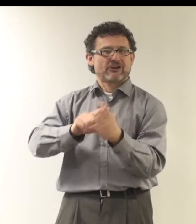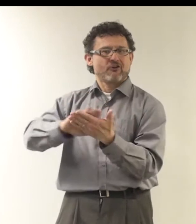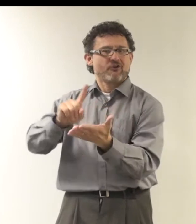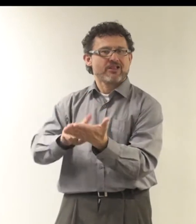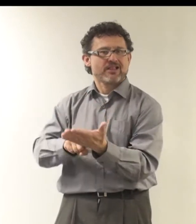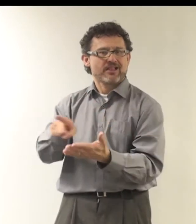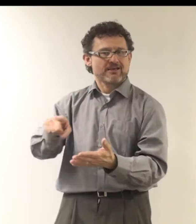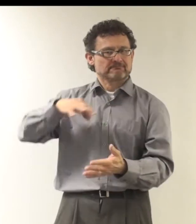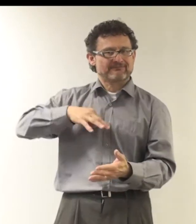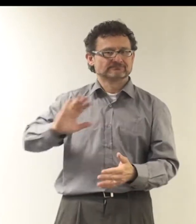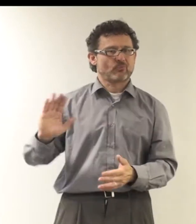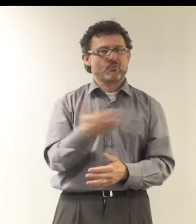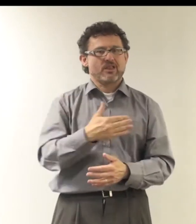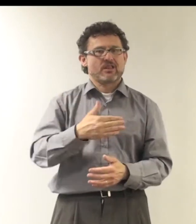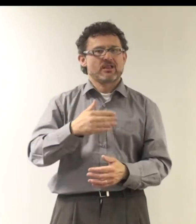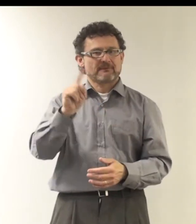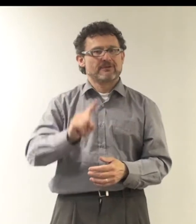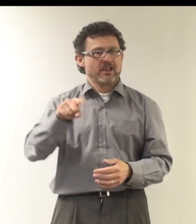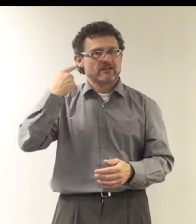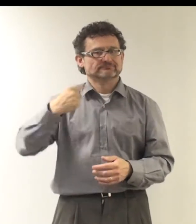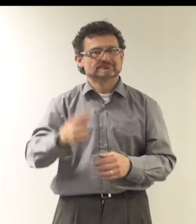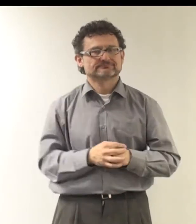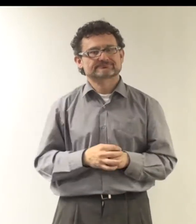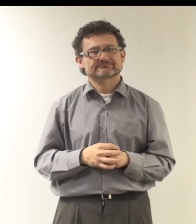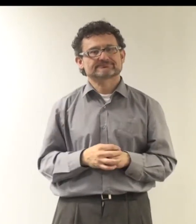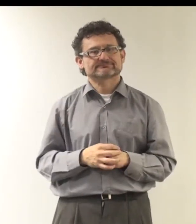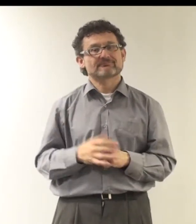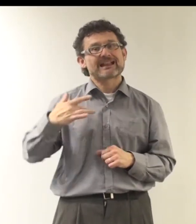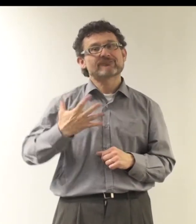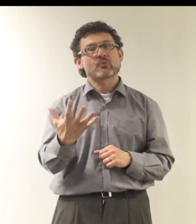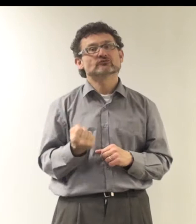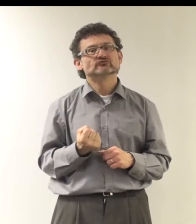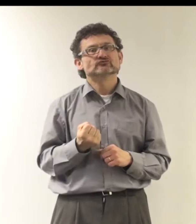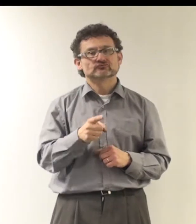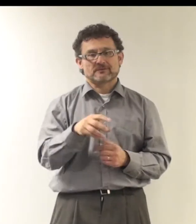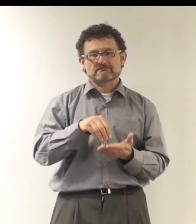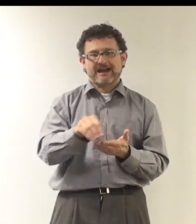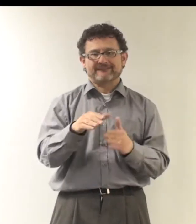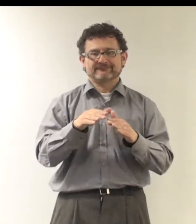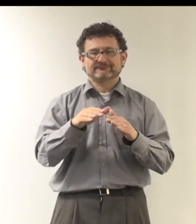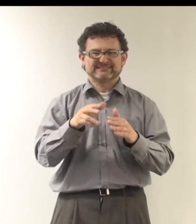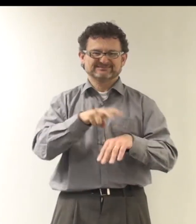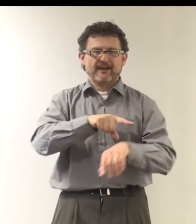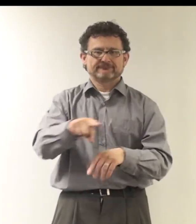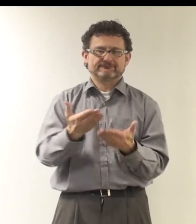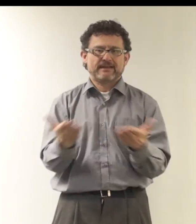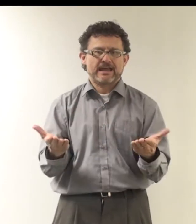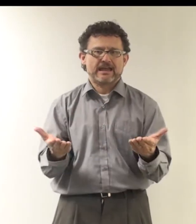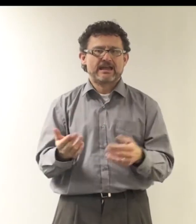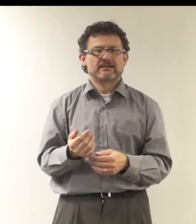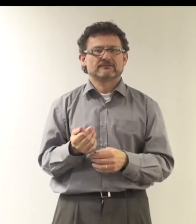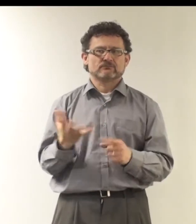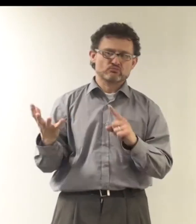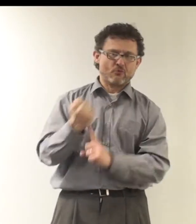Londoners. Rather than point scoring or mudslinging, this is an opportunity for us to set out a green vision for London. And it's about building on the work